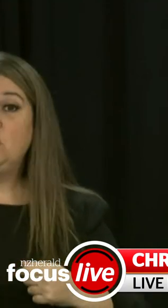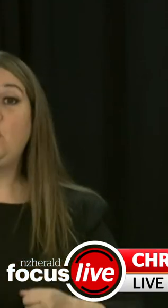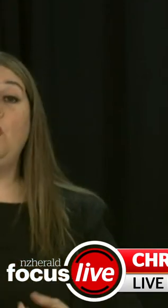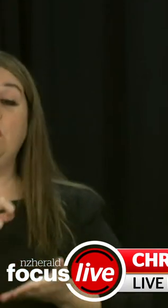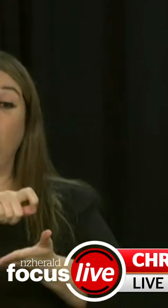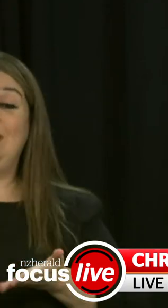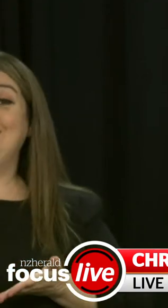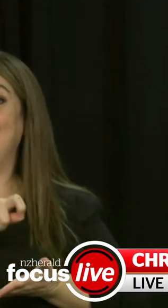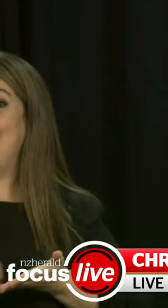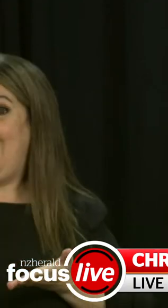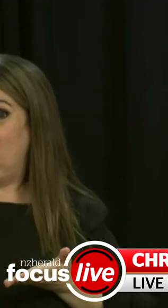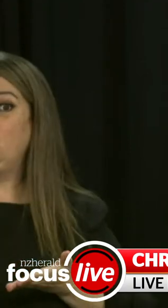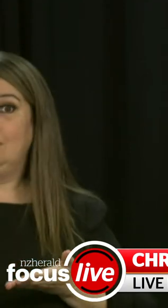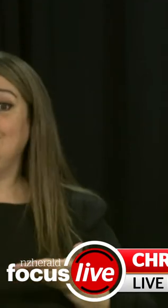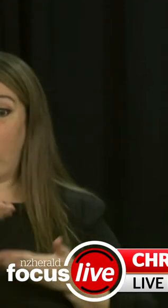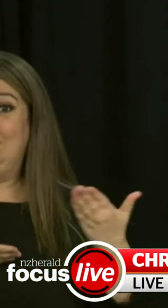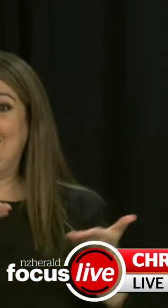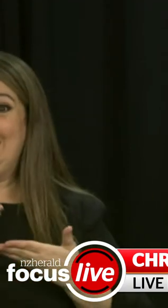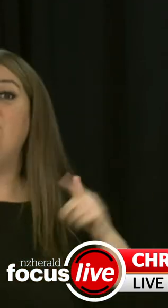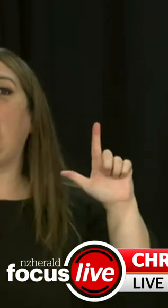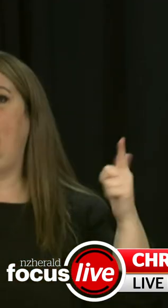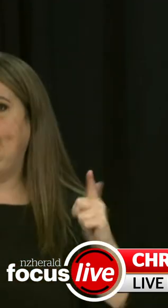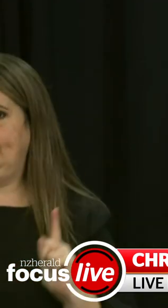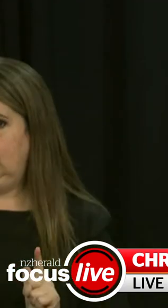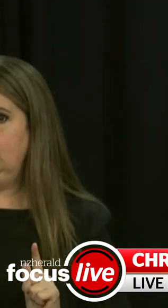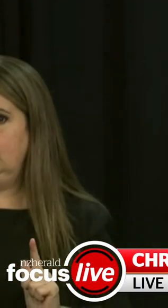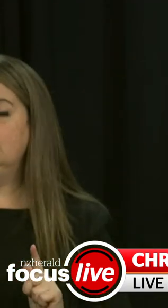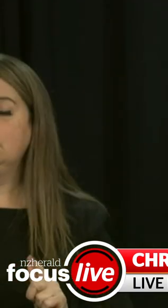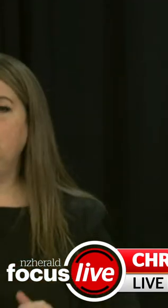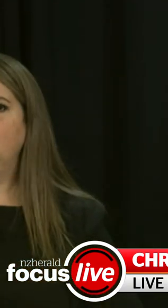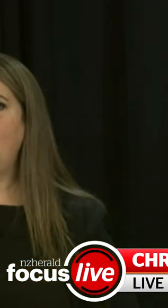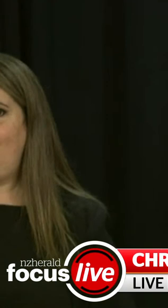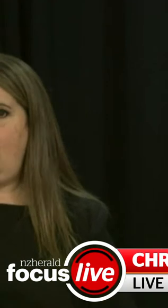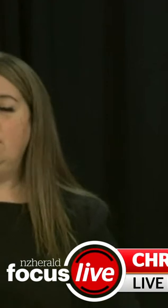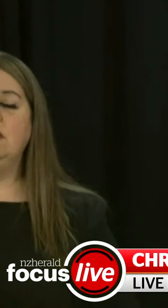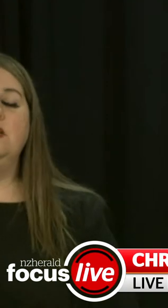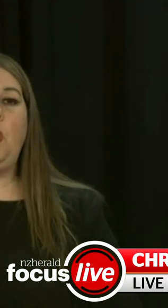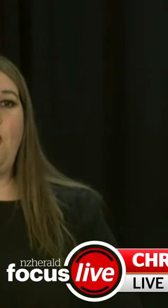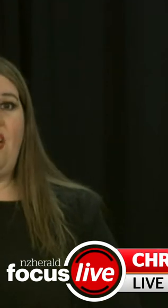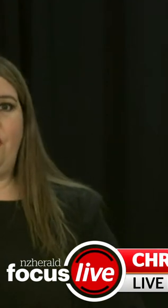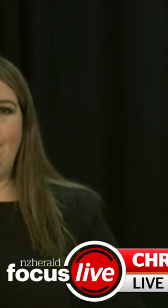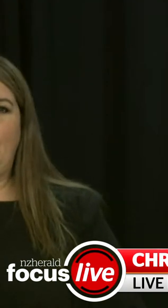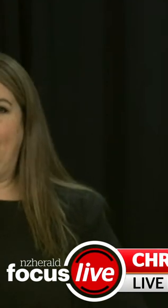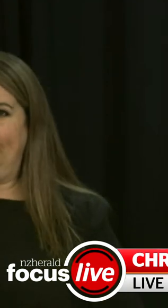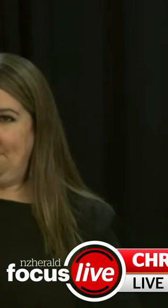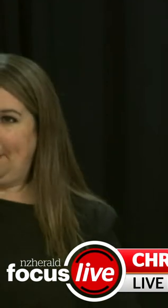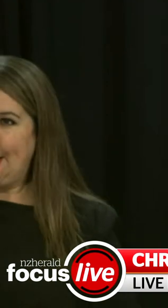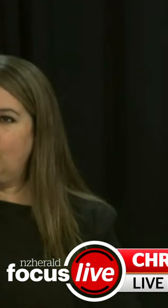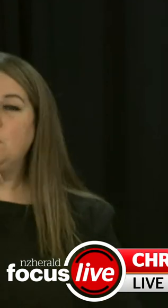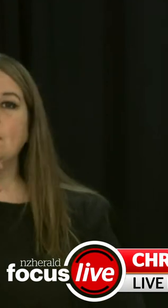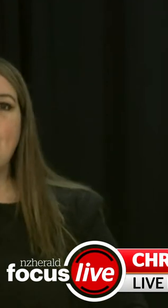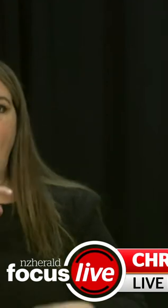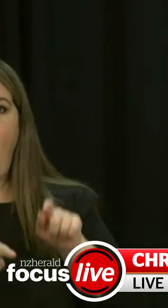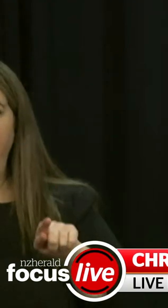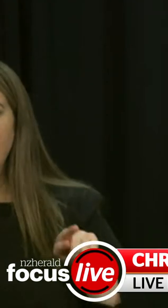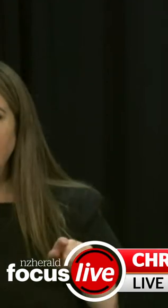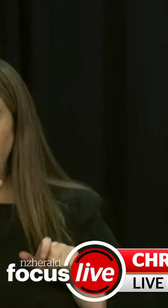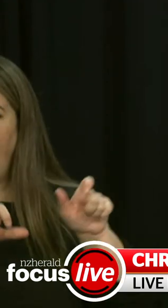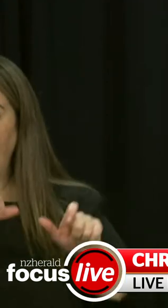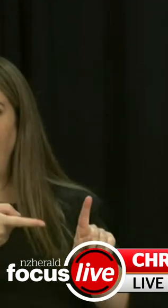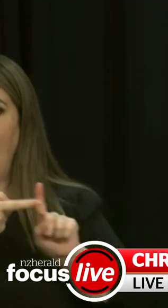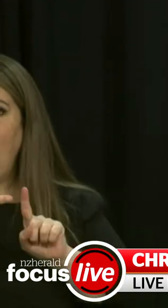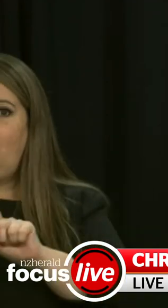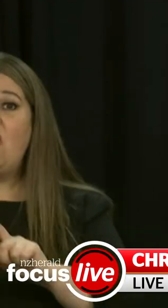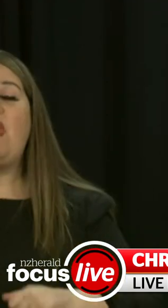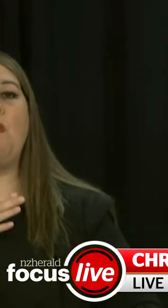that NZDF was experiencing. So I think personnel were looking for a structural increase in their pay, and this